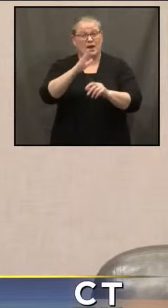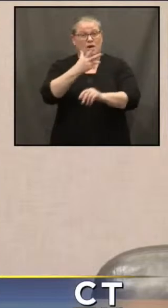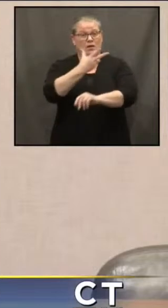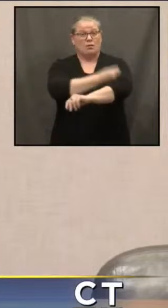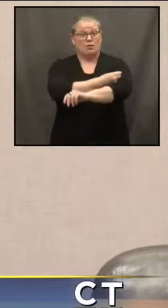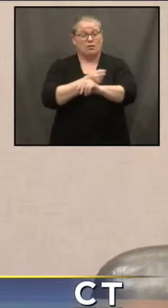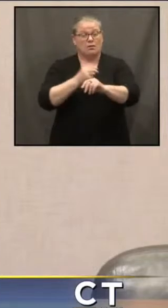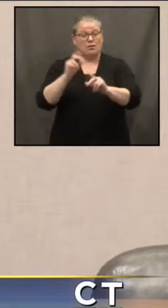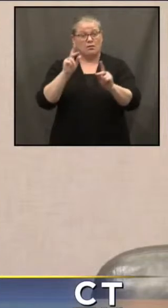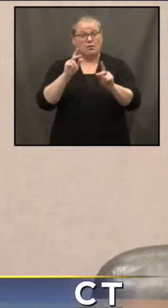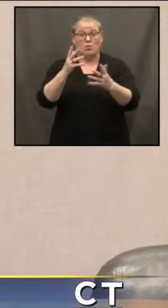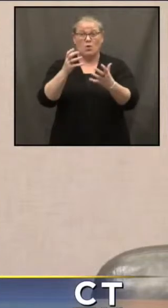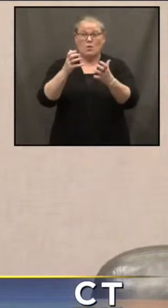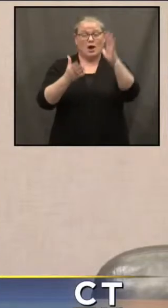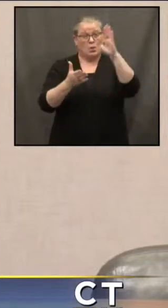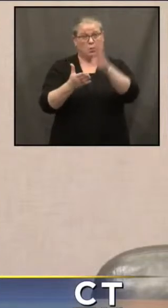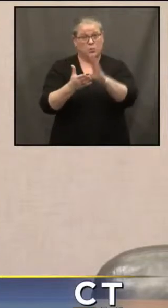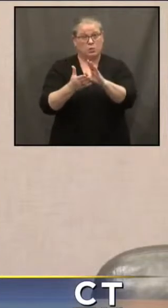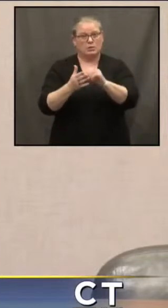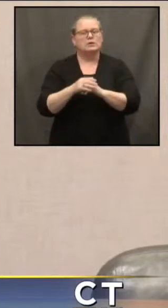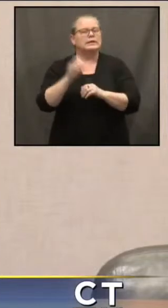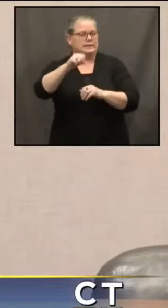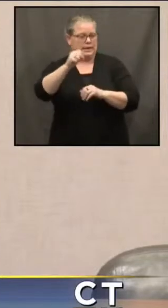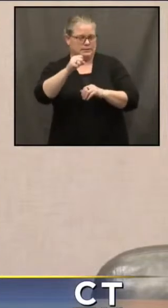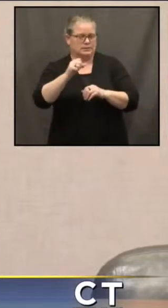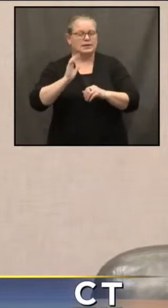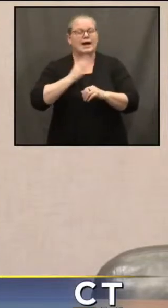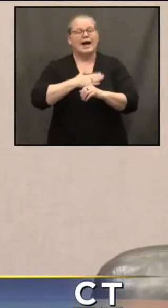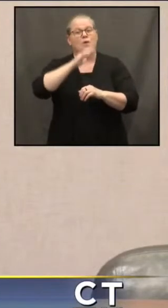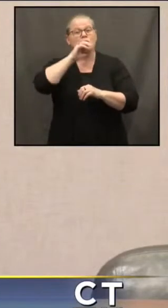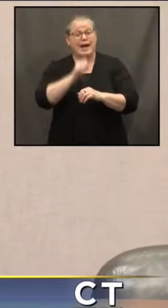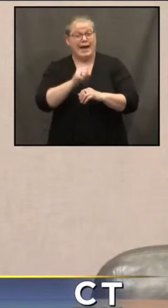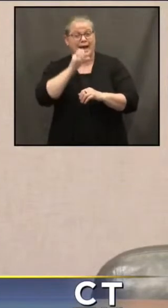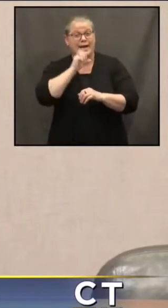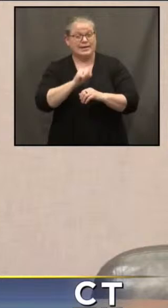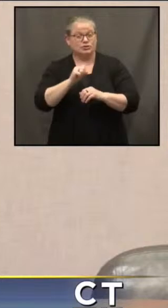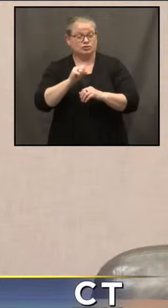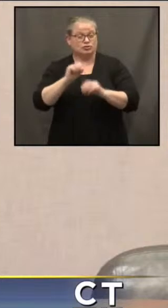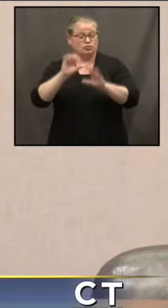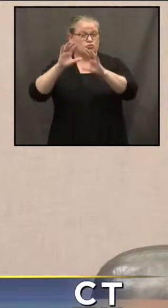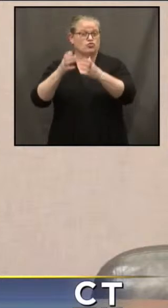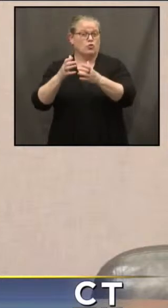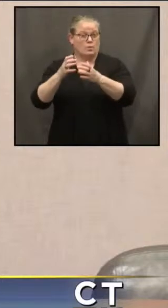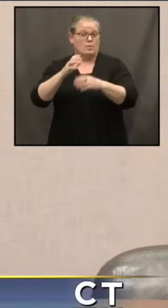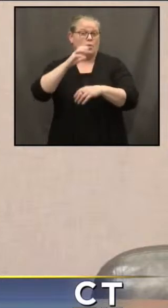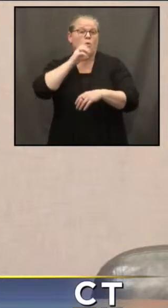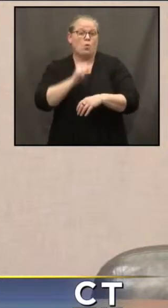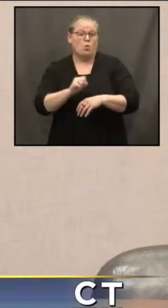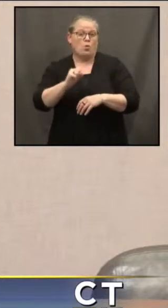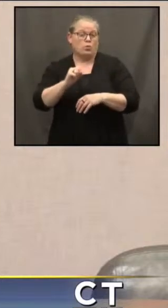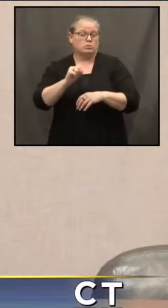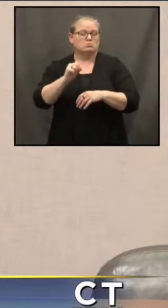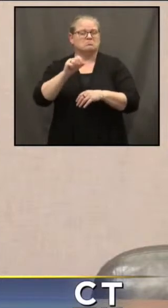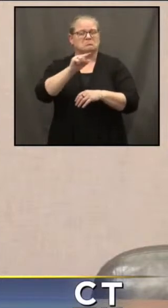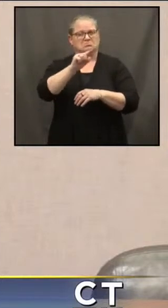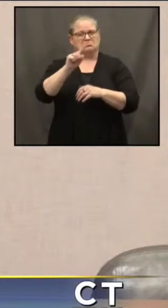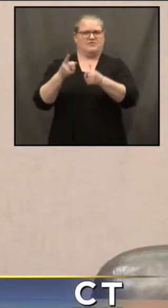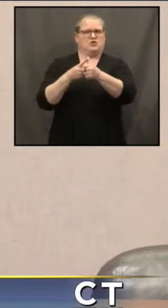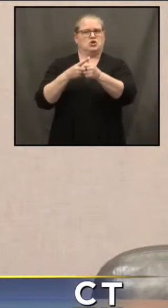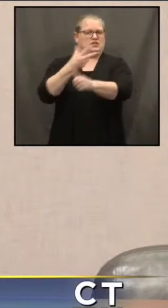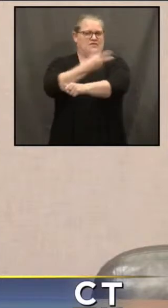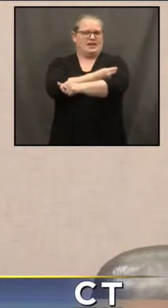that particularly in our oldest age groups, we know that they were some of the first vaccinated. So going back